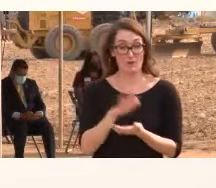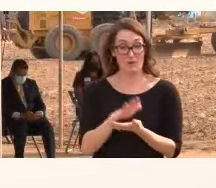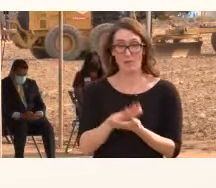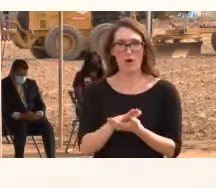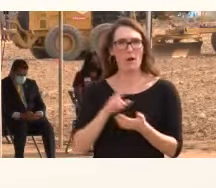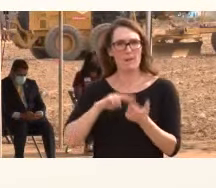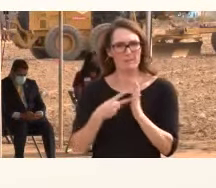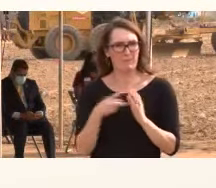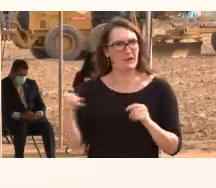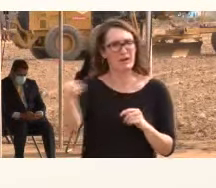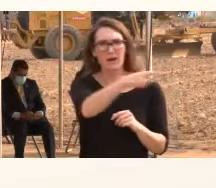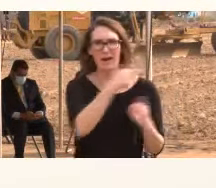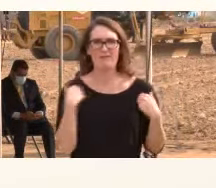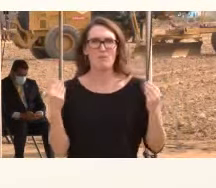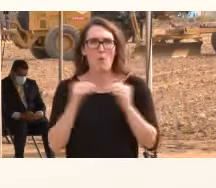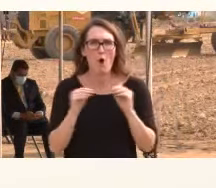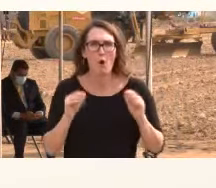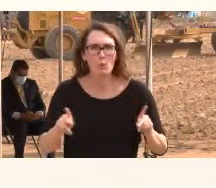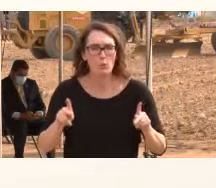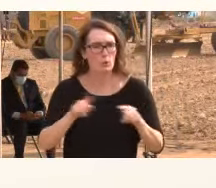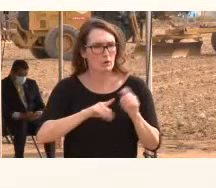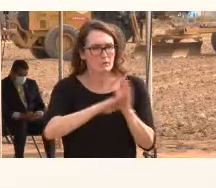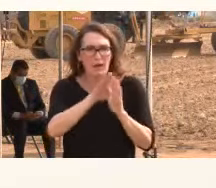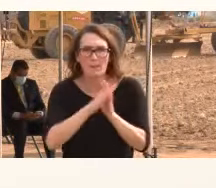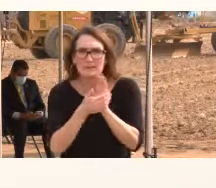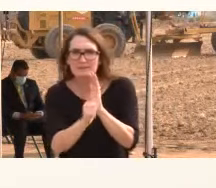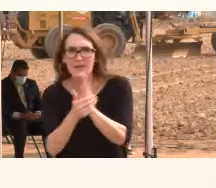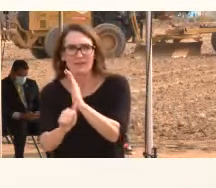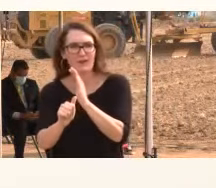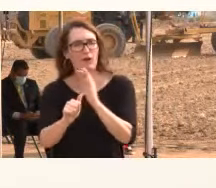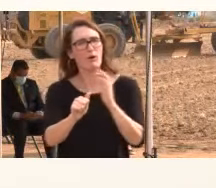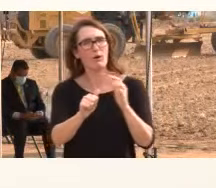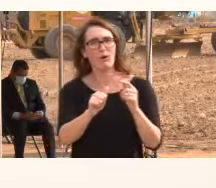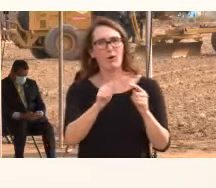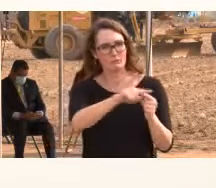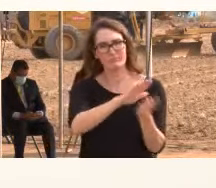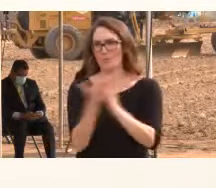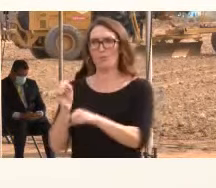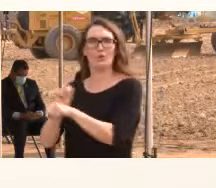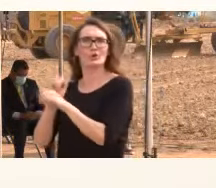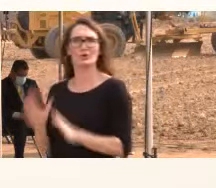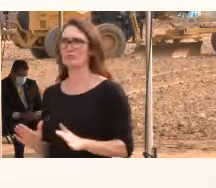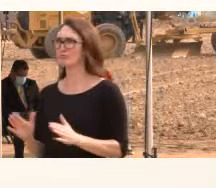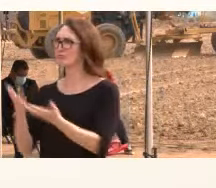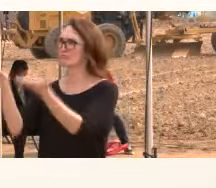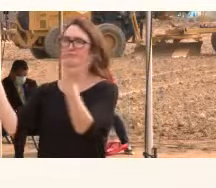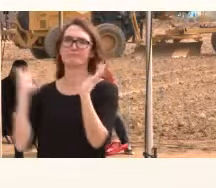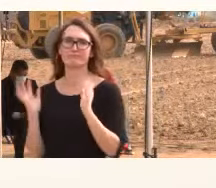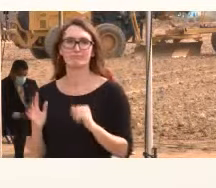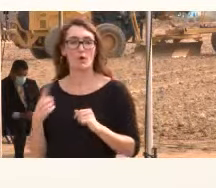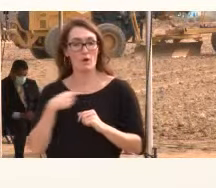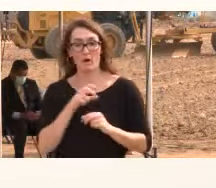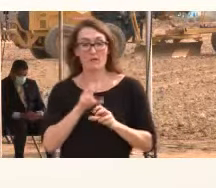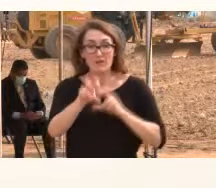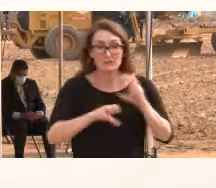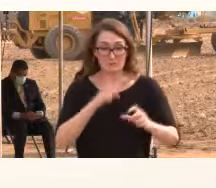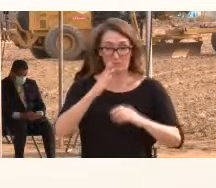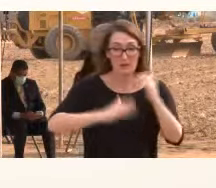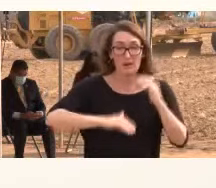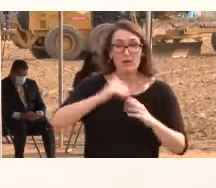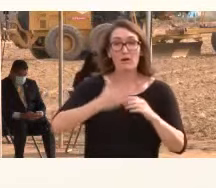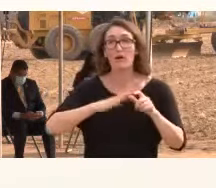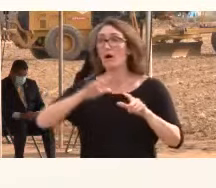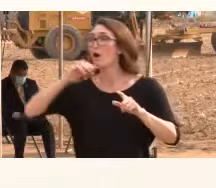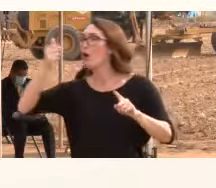for young people to develop the skills necessary to join Fresno's workforce. We're investing in infrastructure,